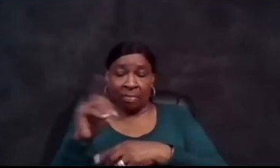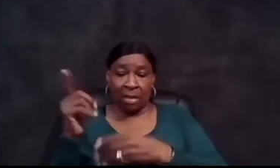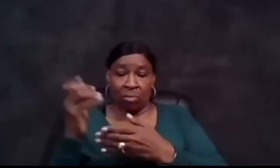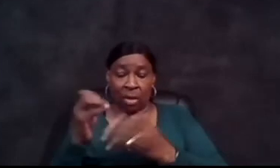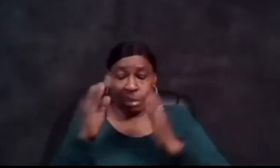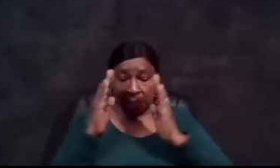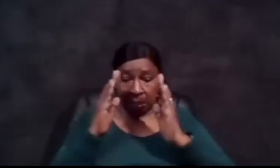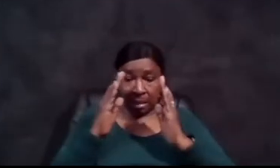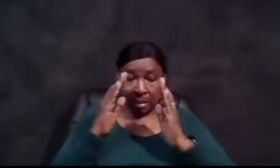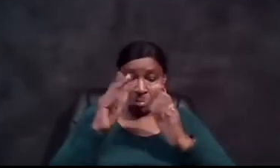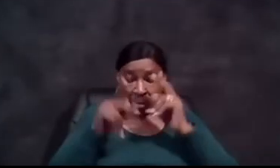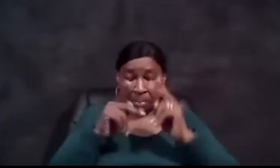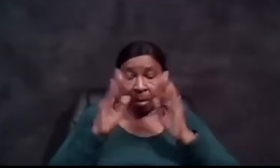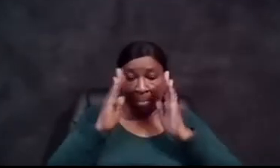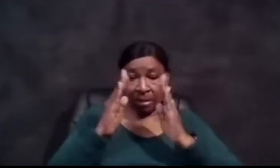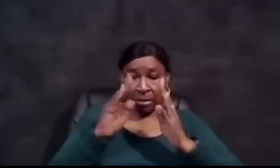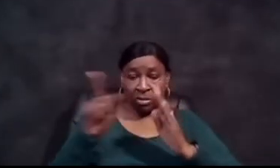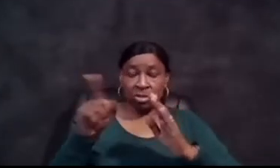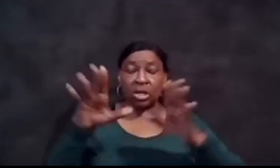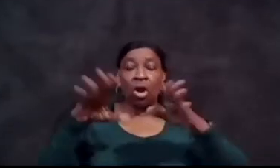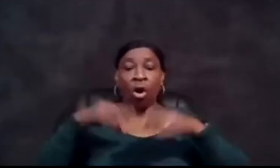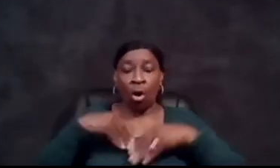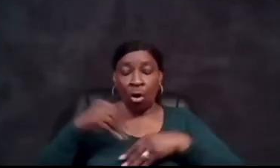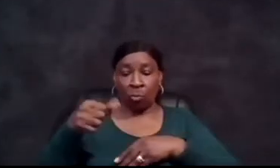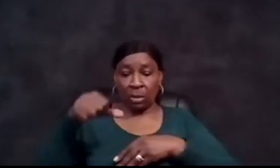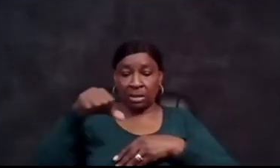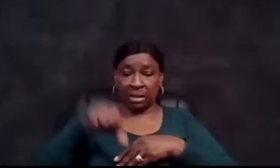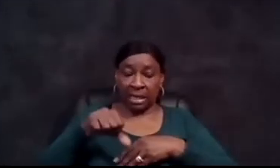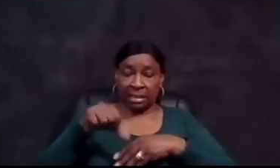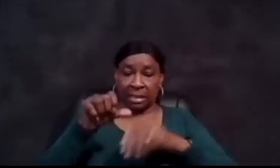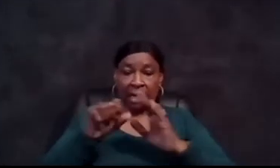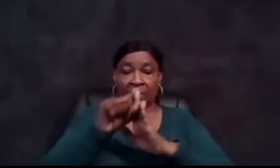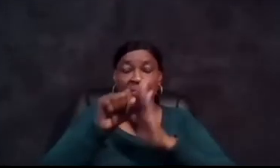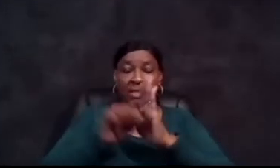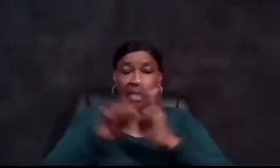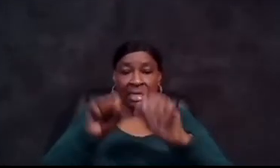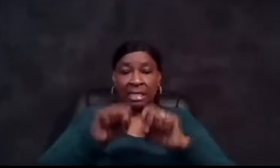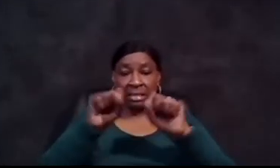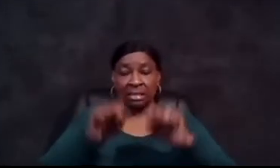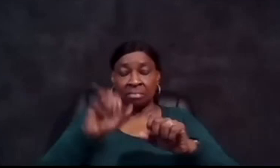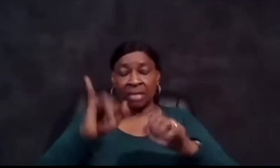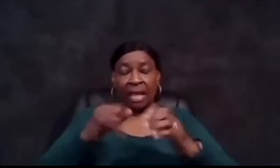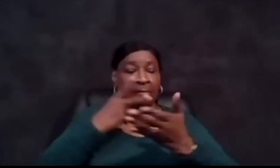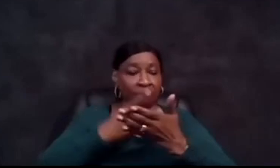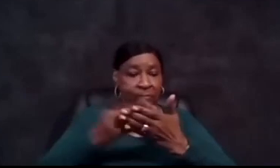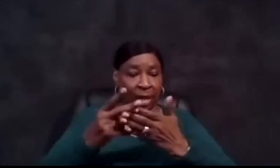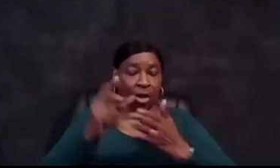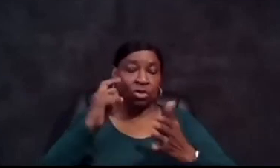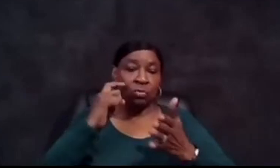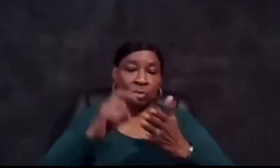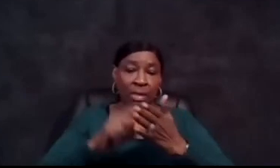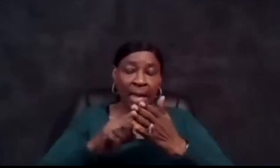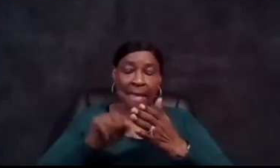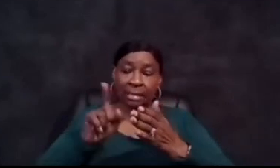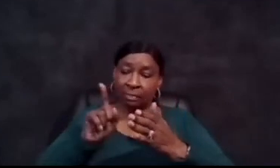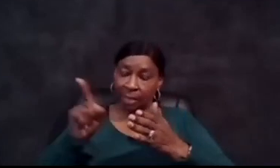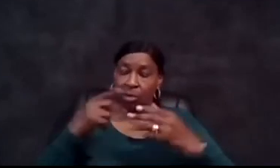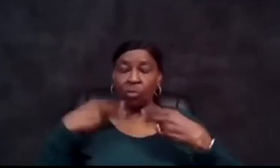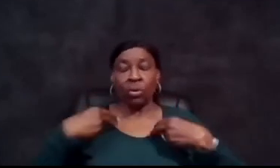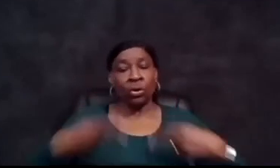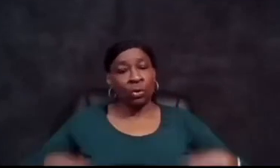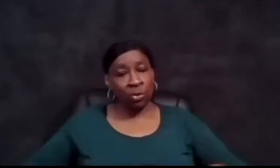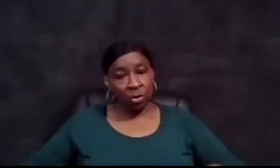own rejection of the state system that failed to recognize their humanity and